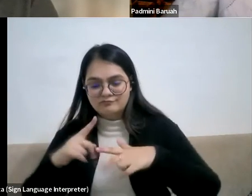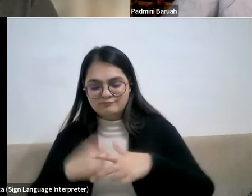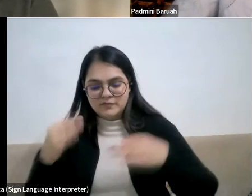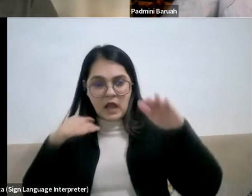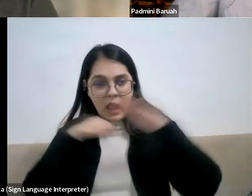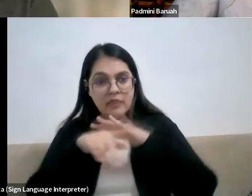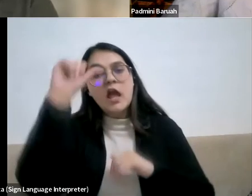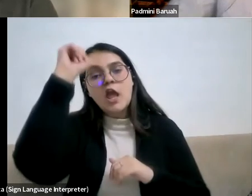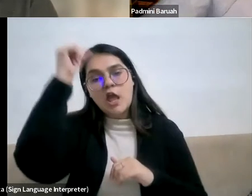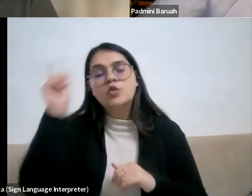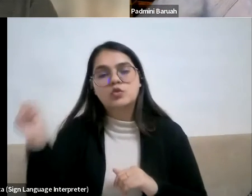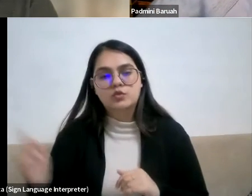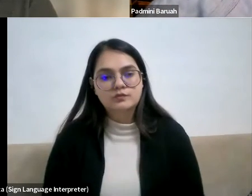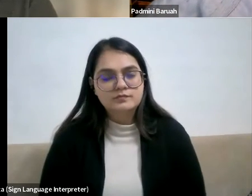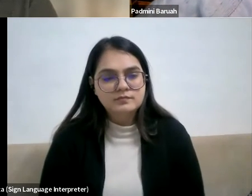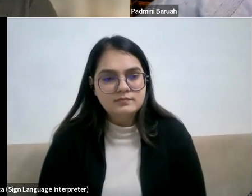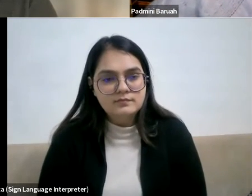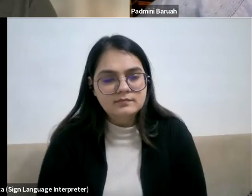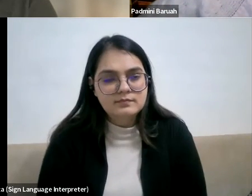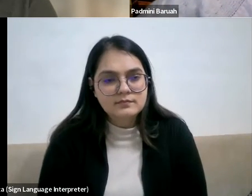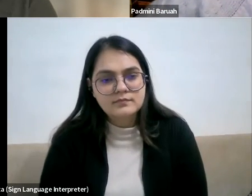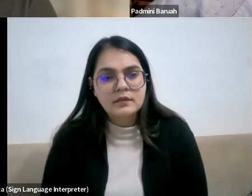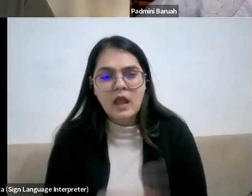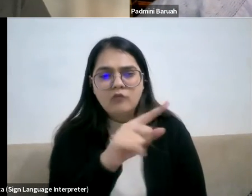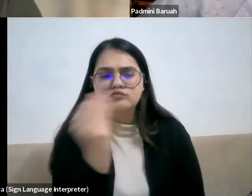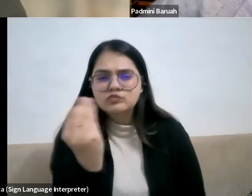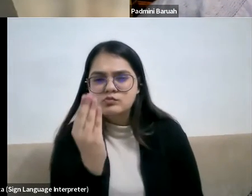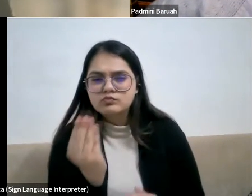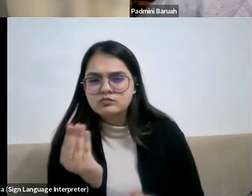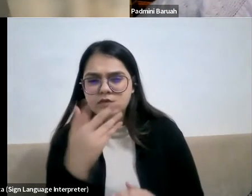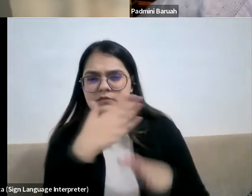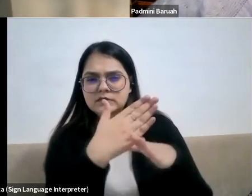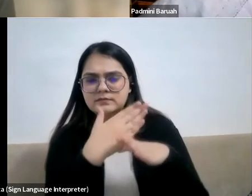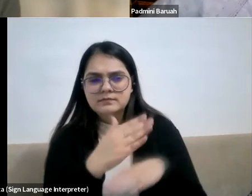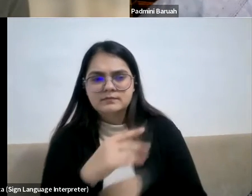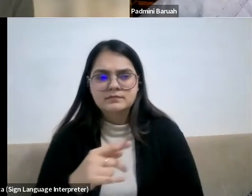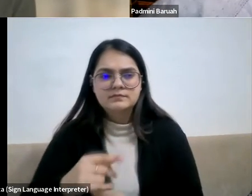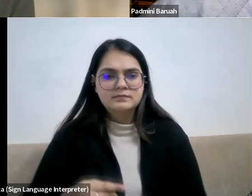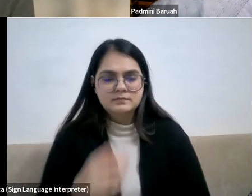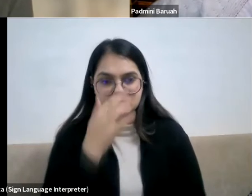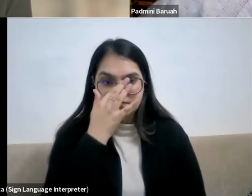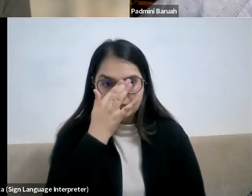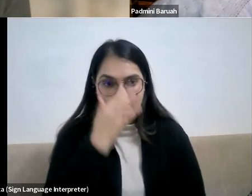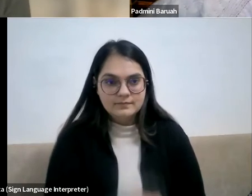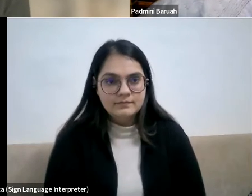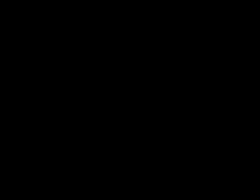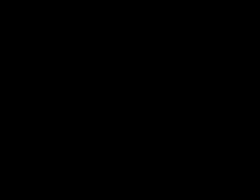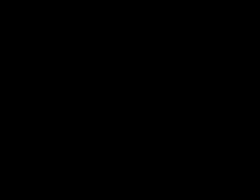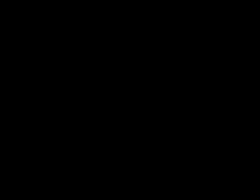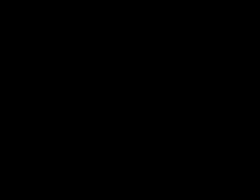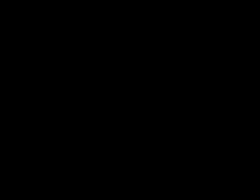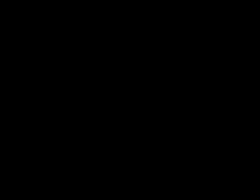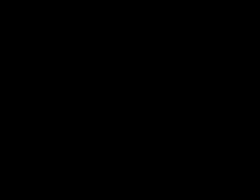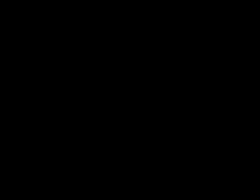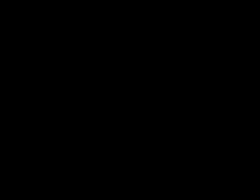I have a small, let me just share my screen. I have a small piece of a small slide.